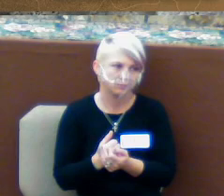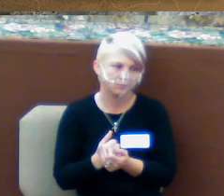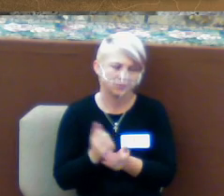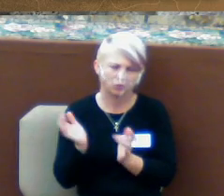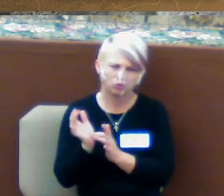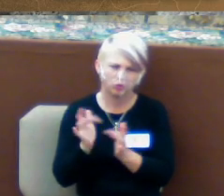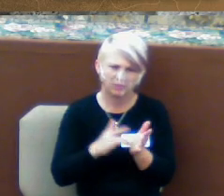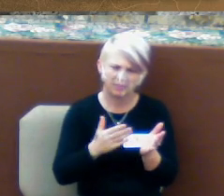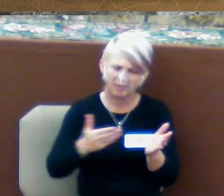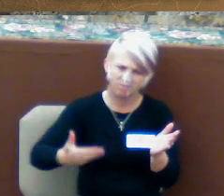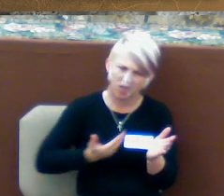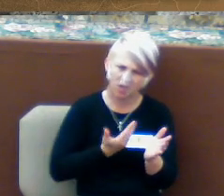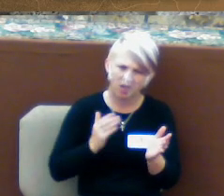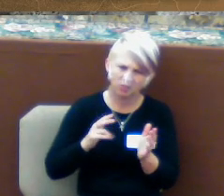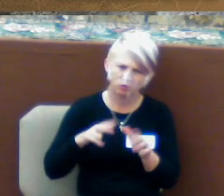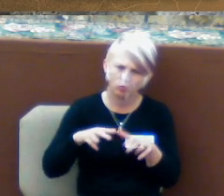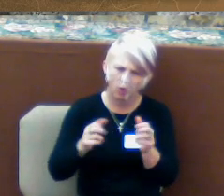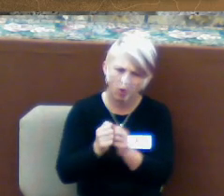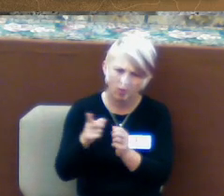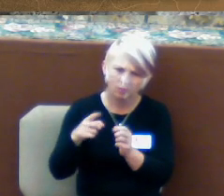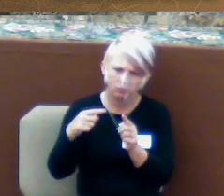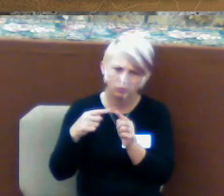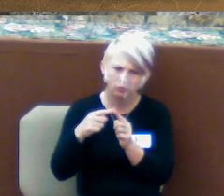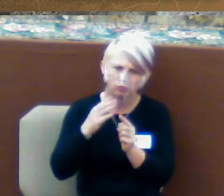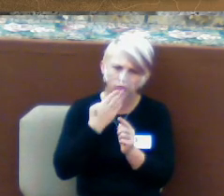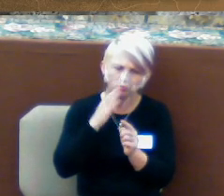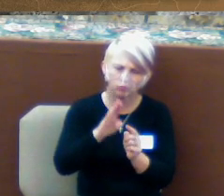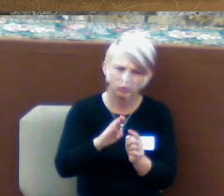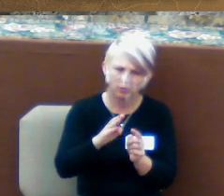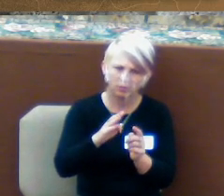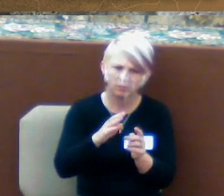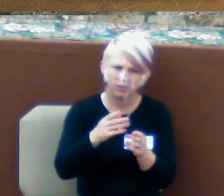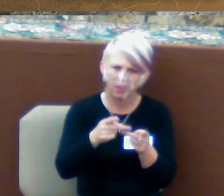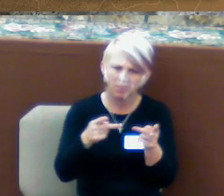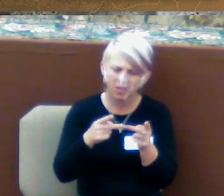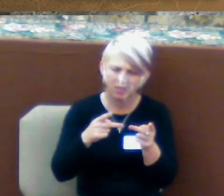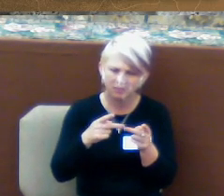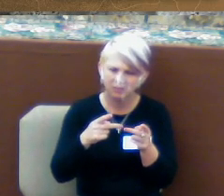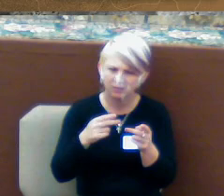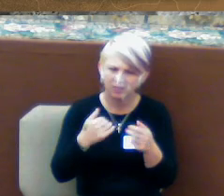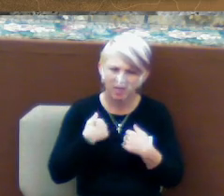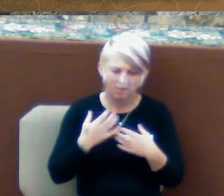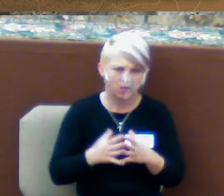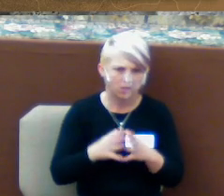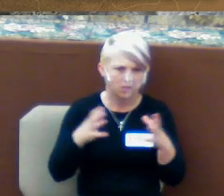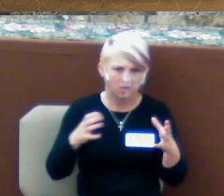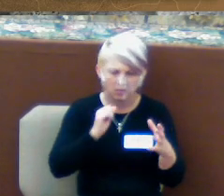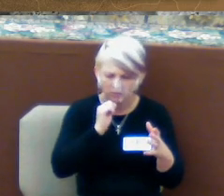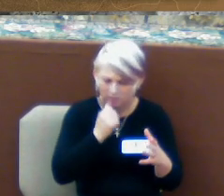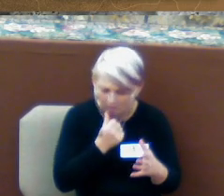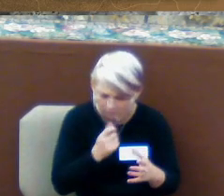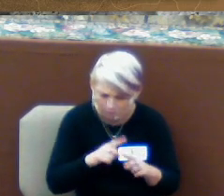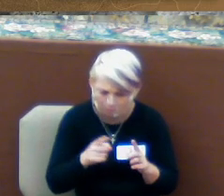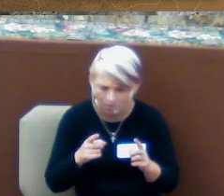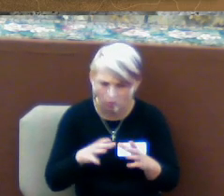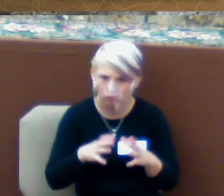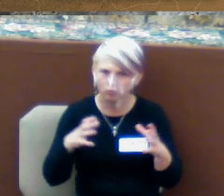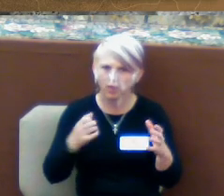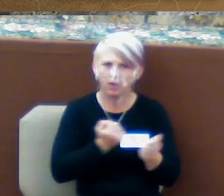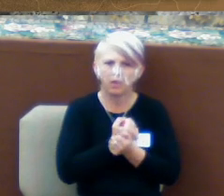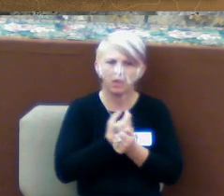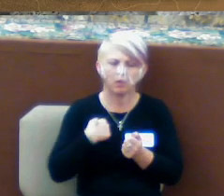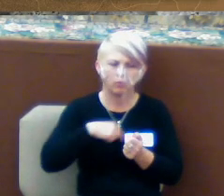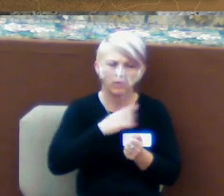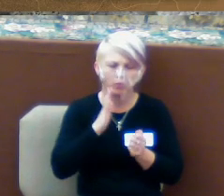Jesus invites us to walk with him to Jerusalem, a place of great suffering and a place of great love. We will walk